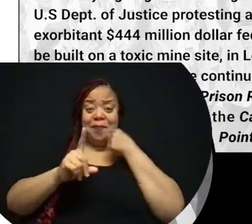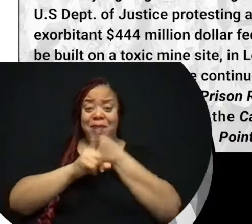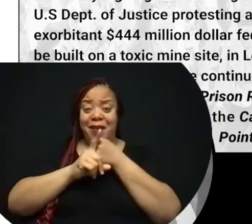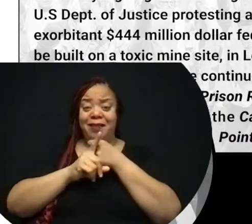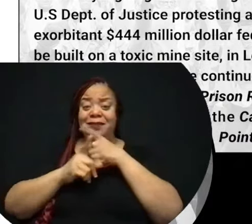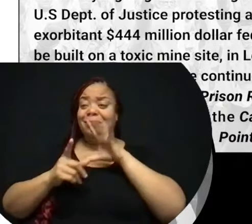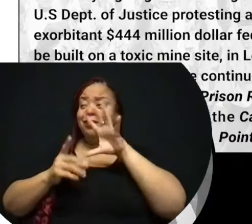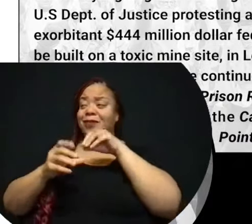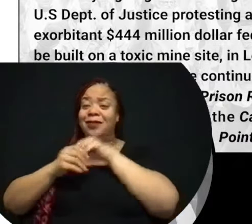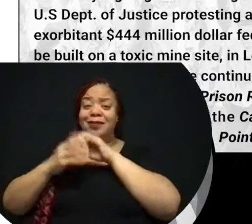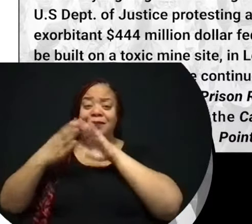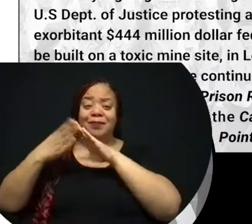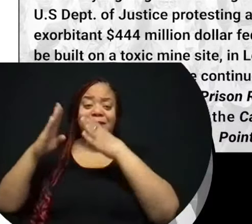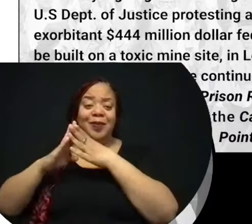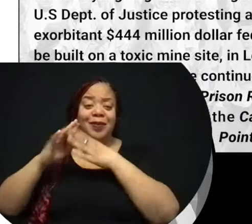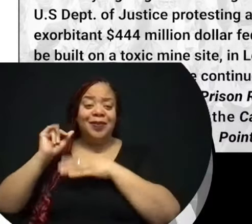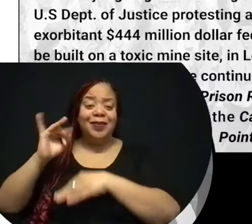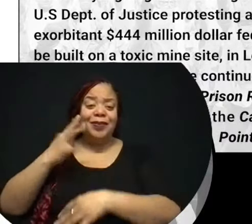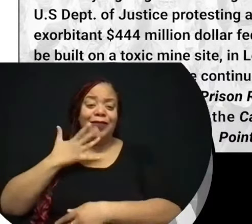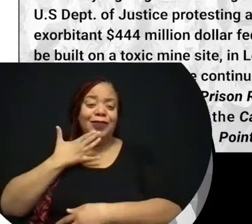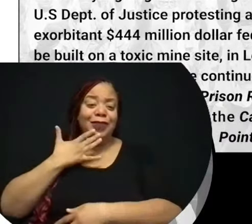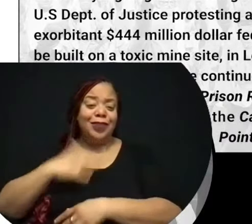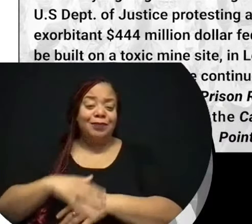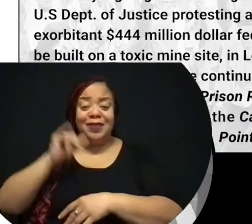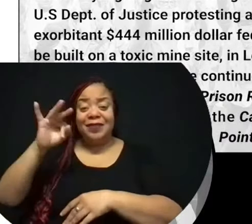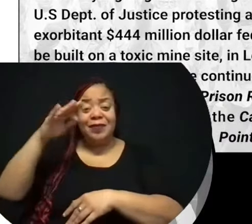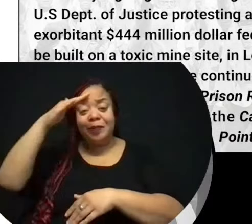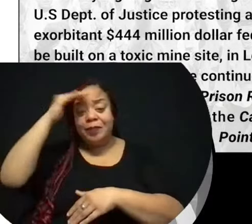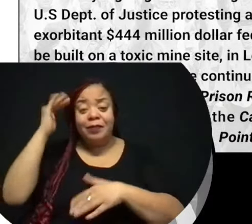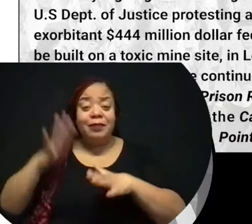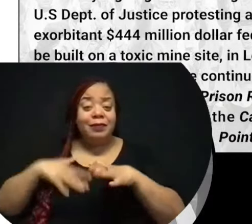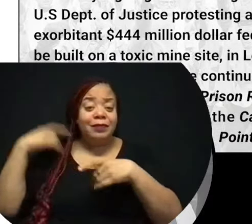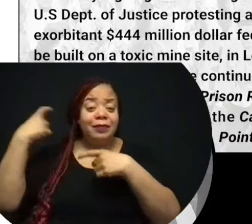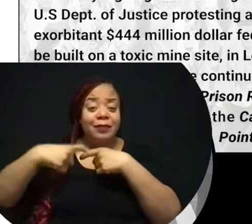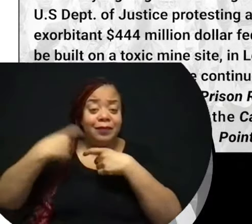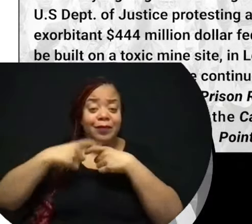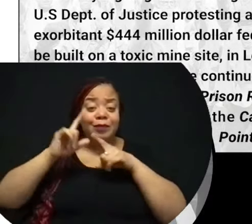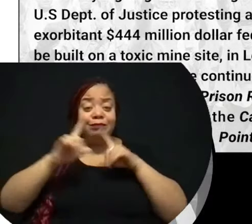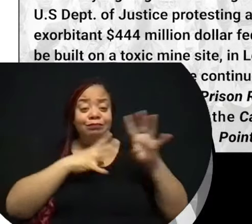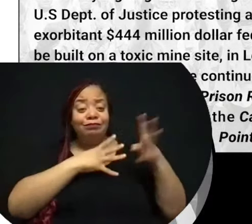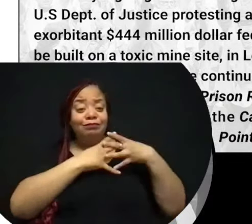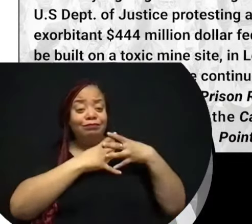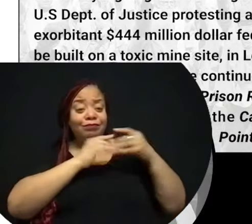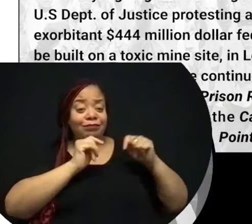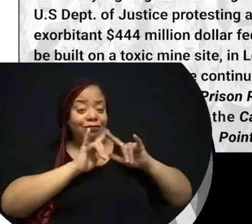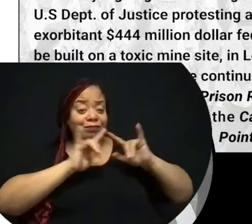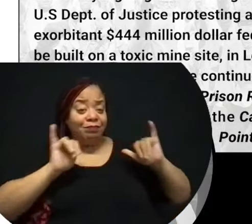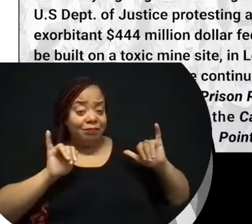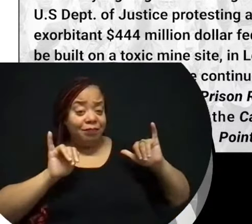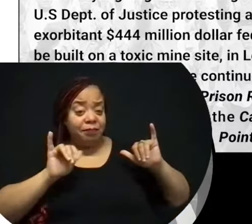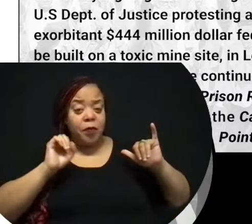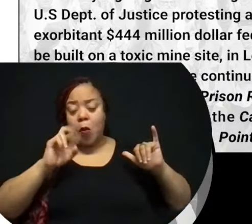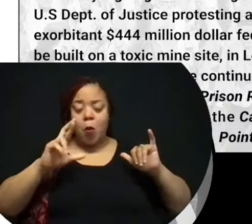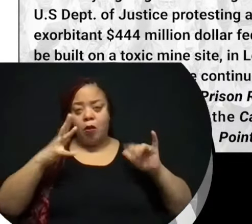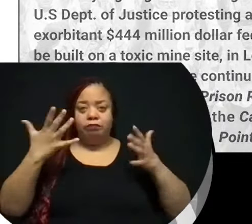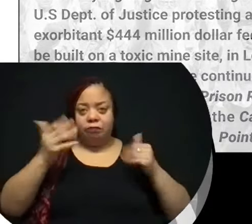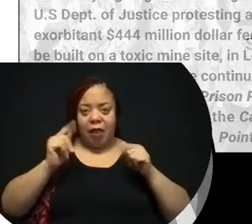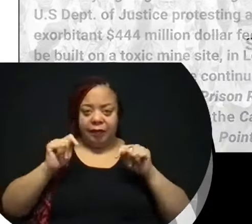would decrease an astonishing 40% overall. With a number that